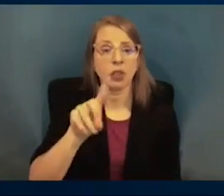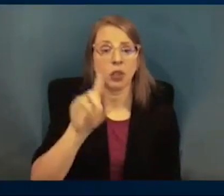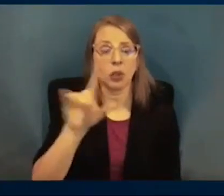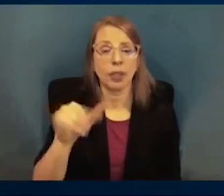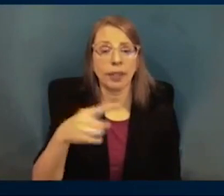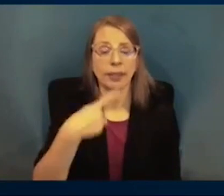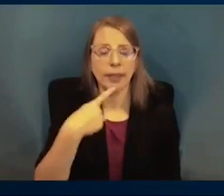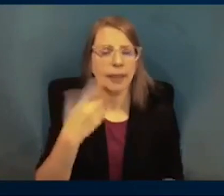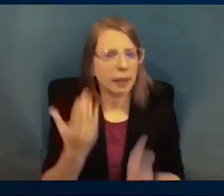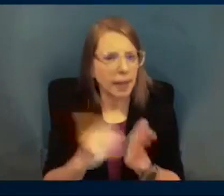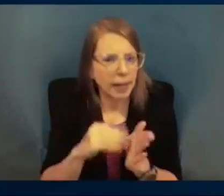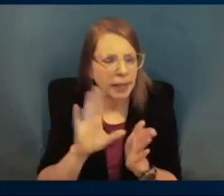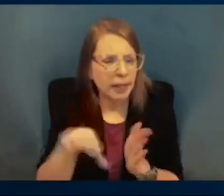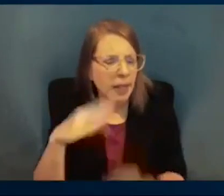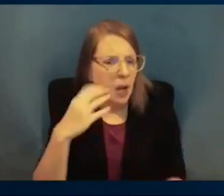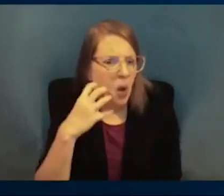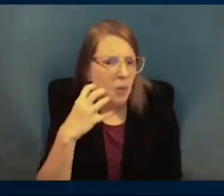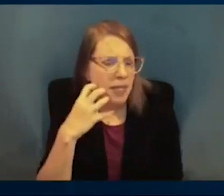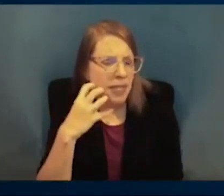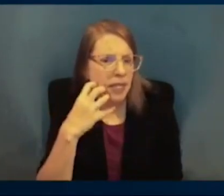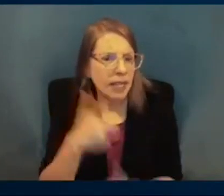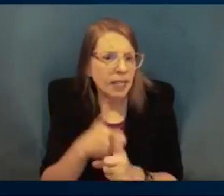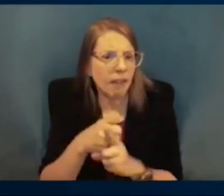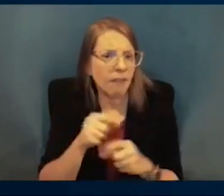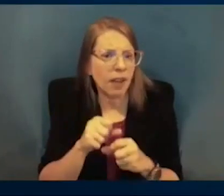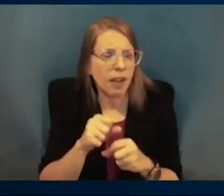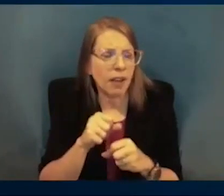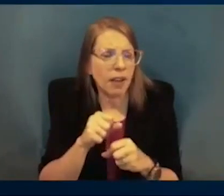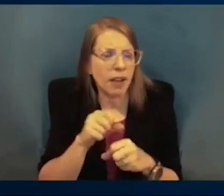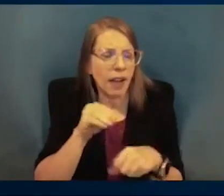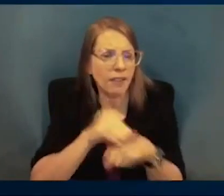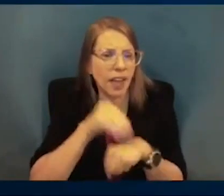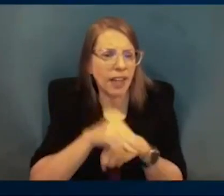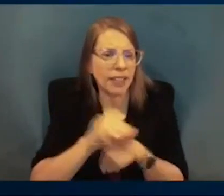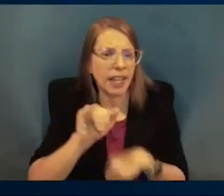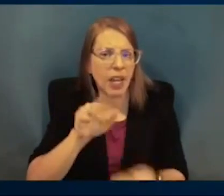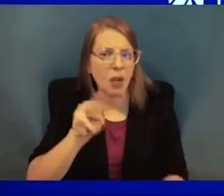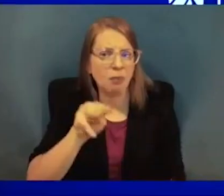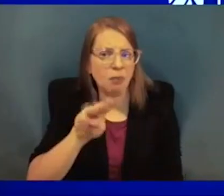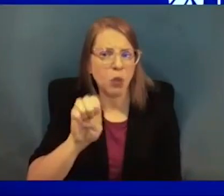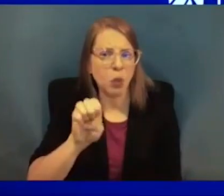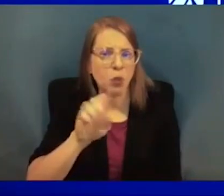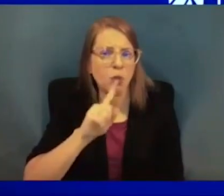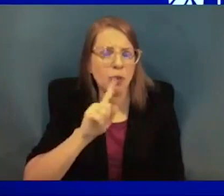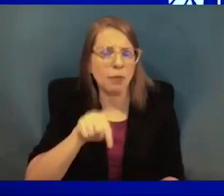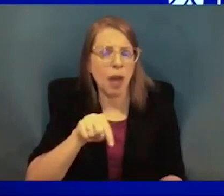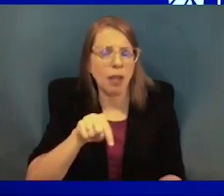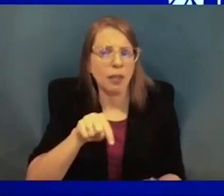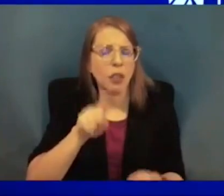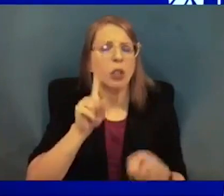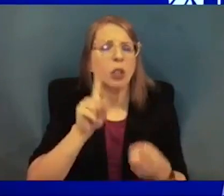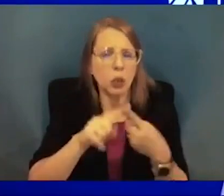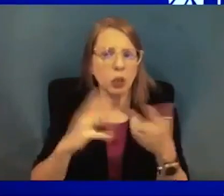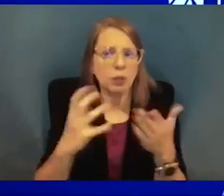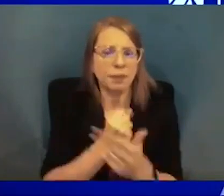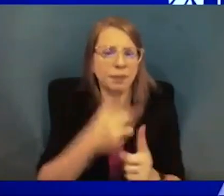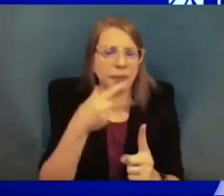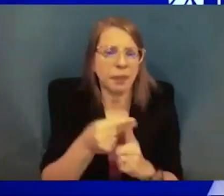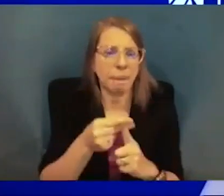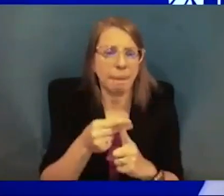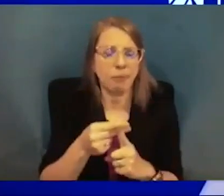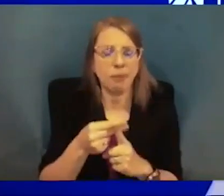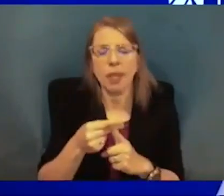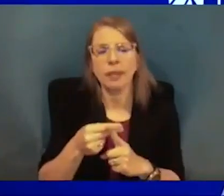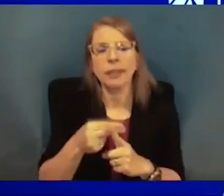Does obesity itself affect the immune response to the vaccine? You know, we haven't seen that. I think in the past